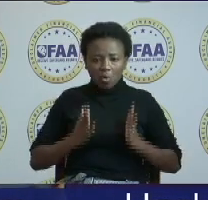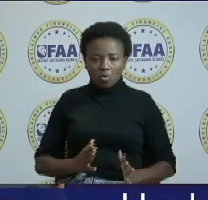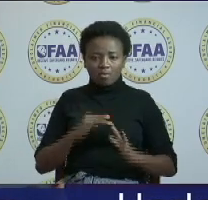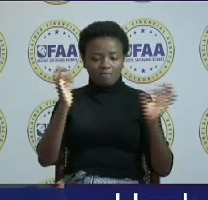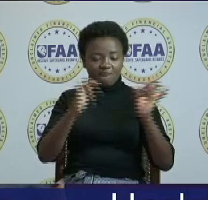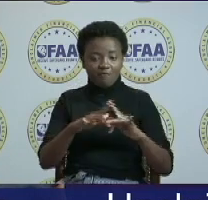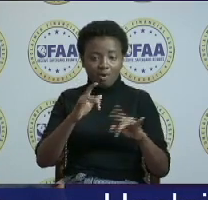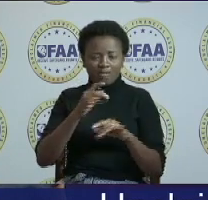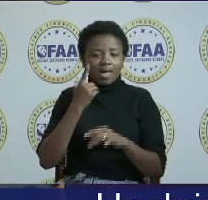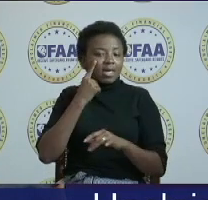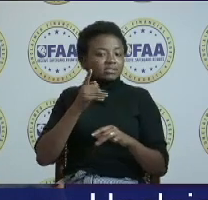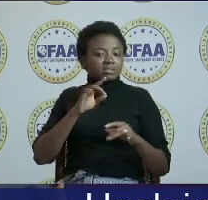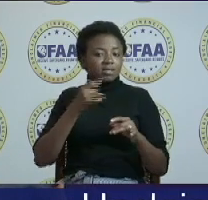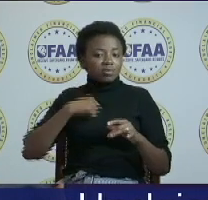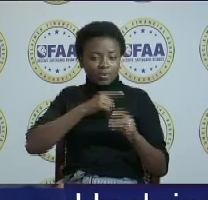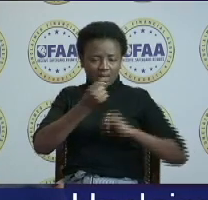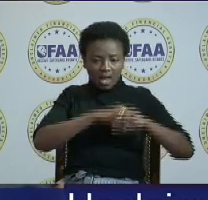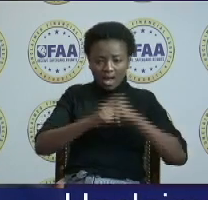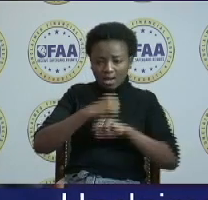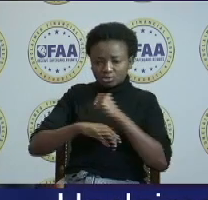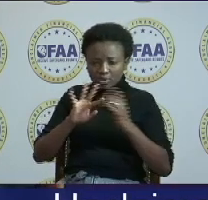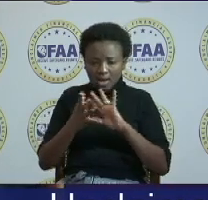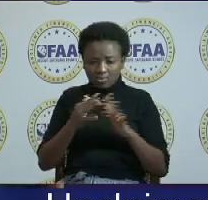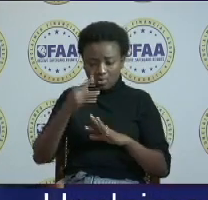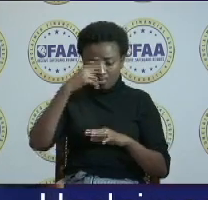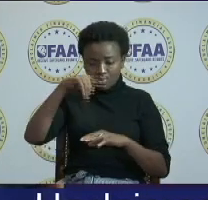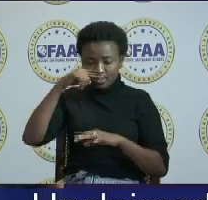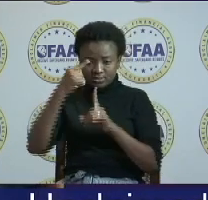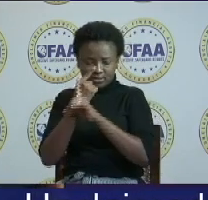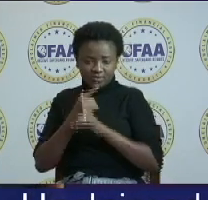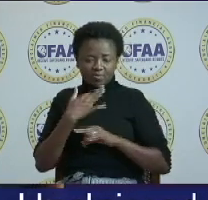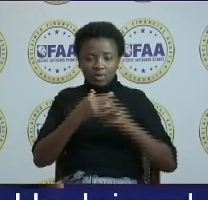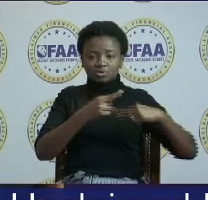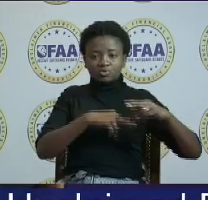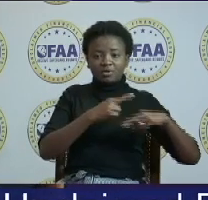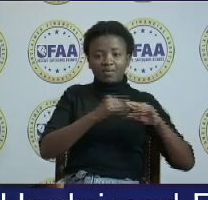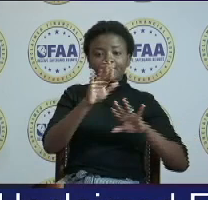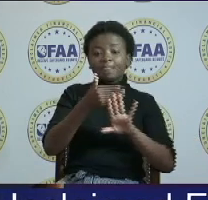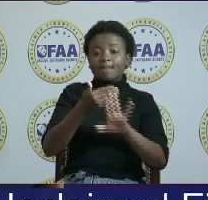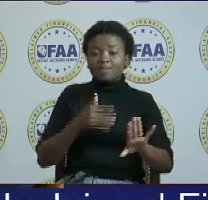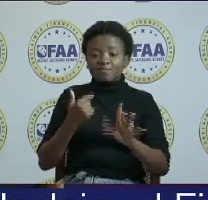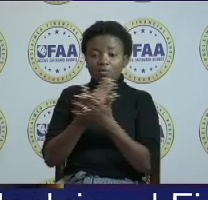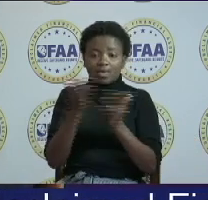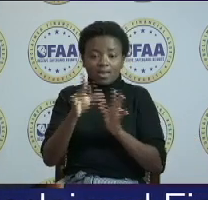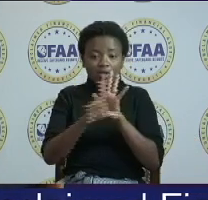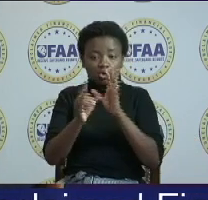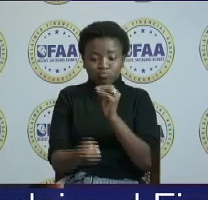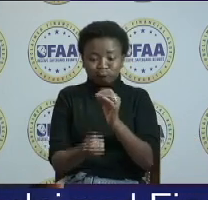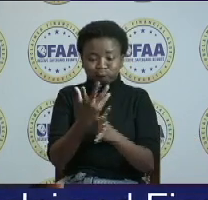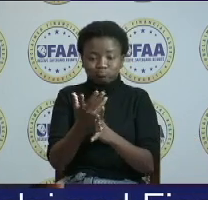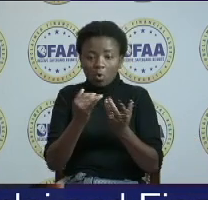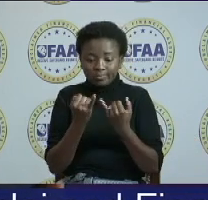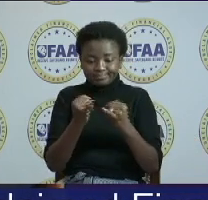of responding to our revised policy. It's good to make it clear, before any law is enacted, there must be a policy in